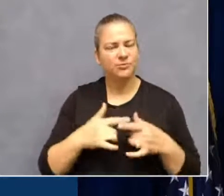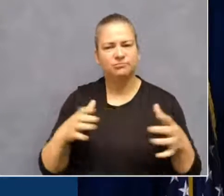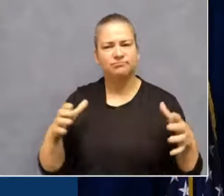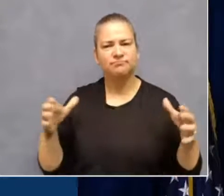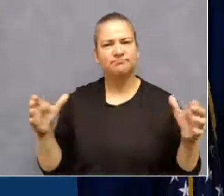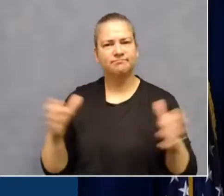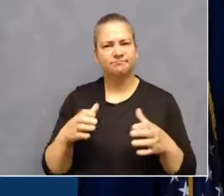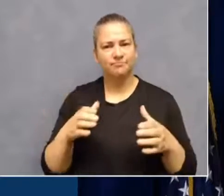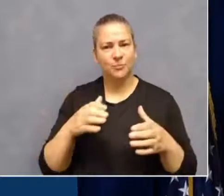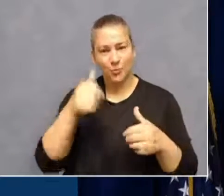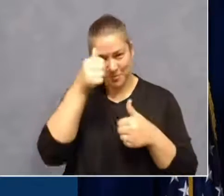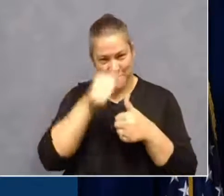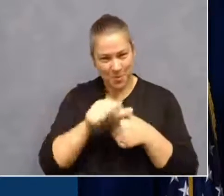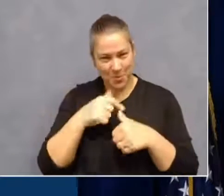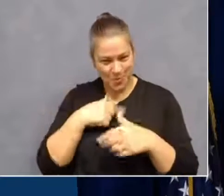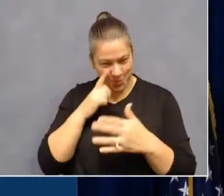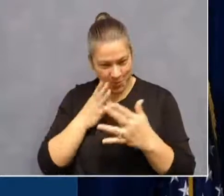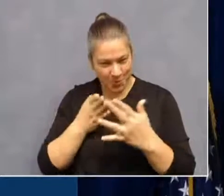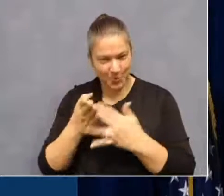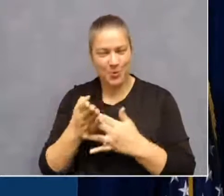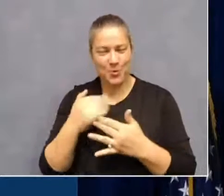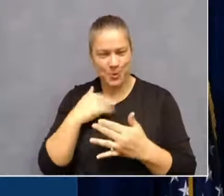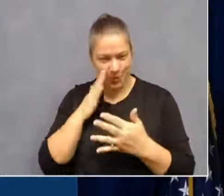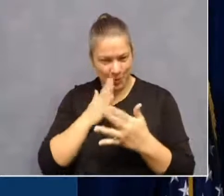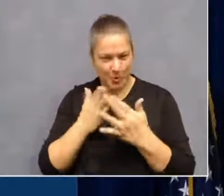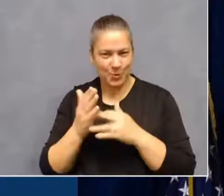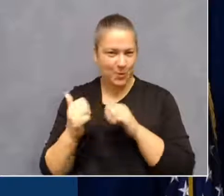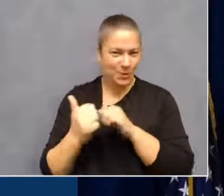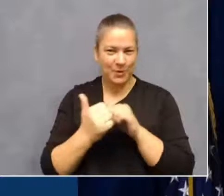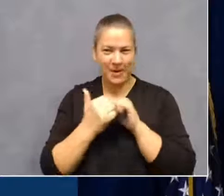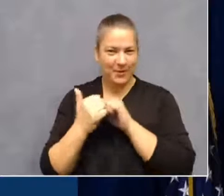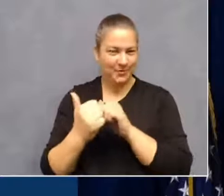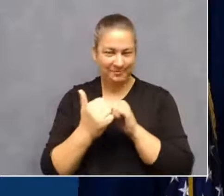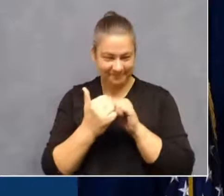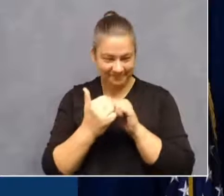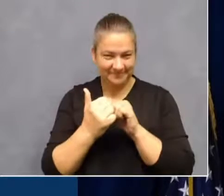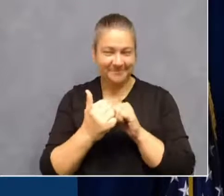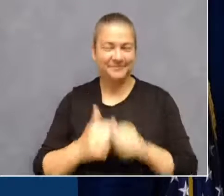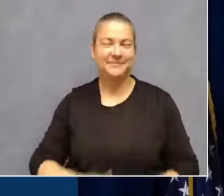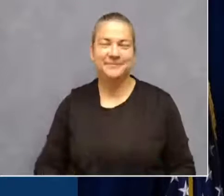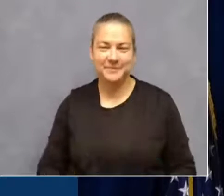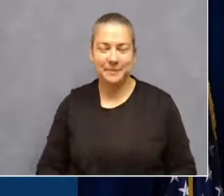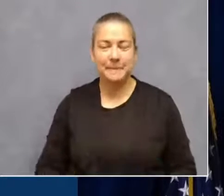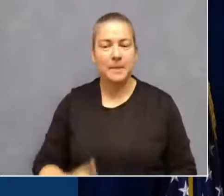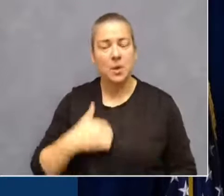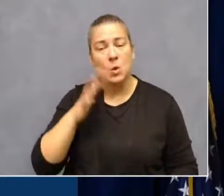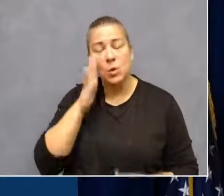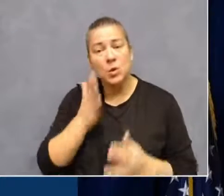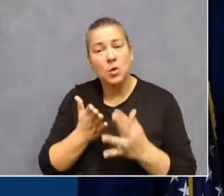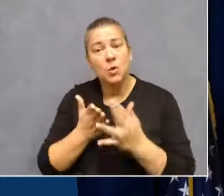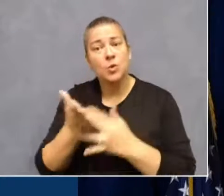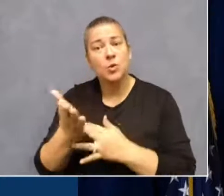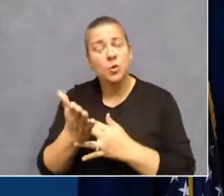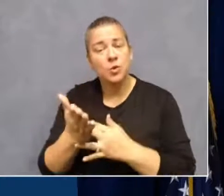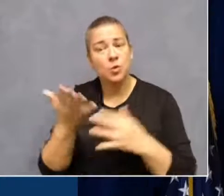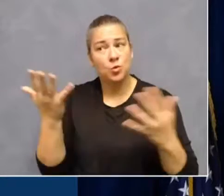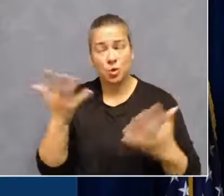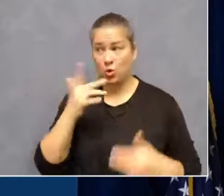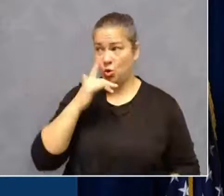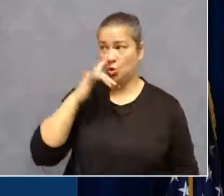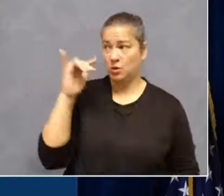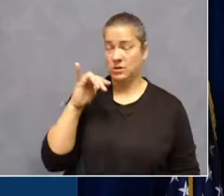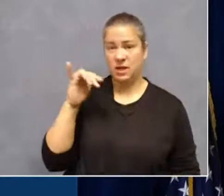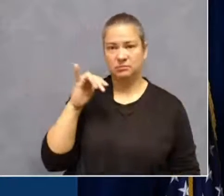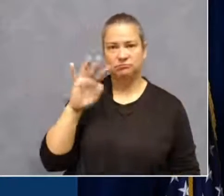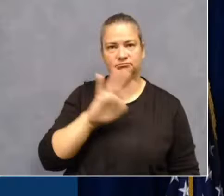get through this. We're going to get through this together. We're going to get through what appears to be nationwide,